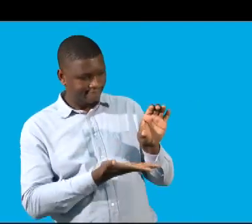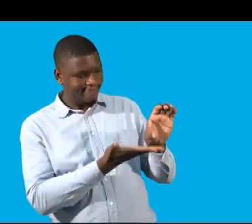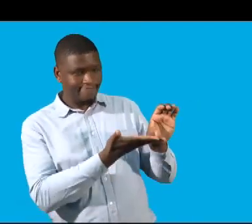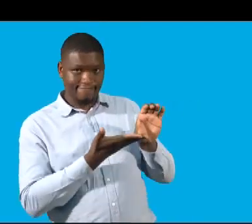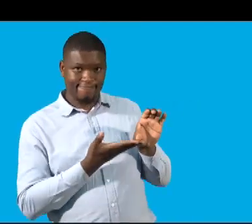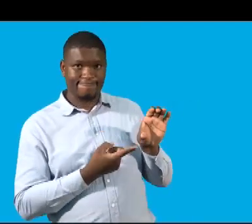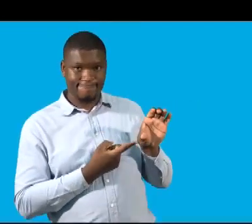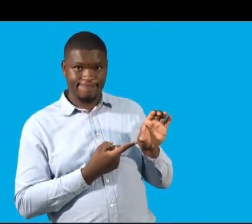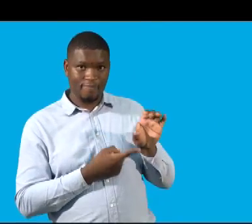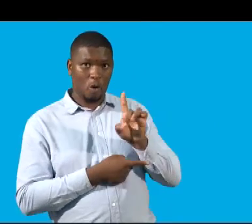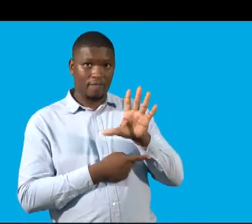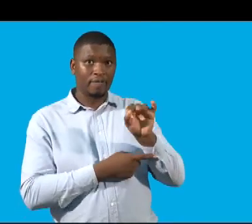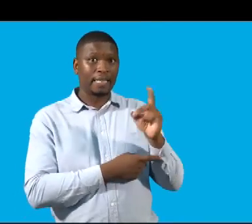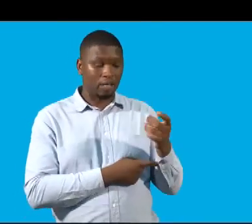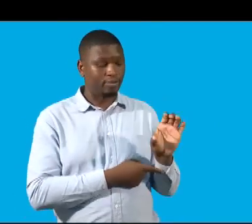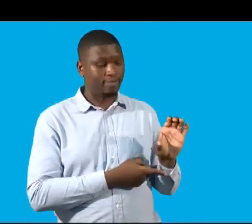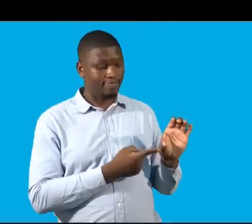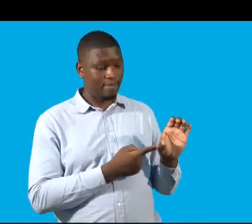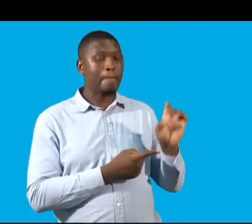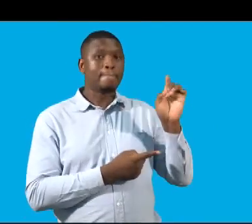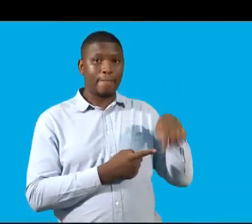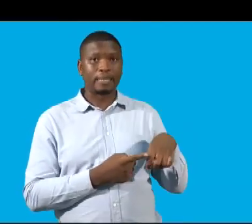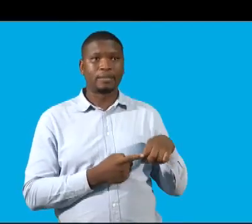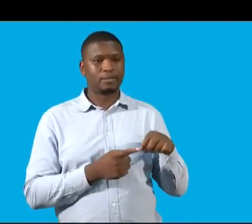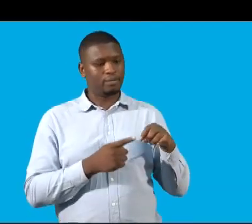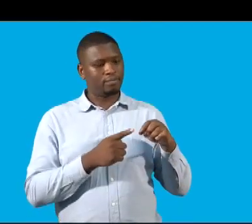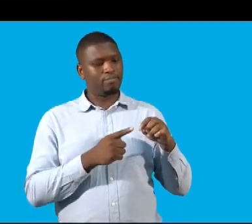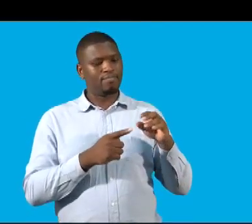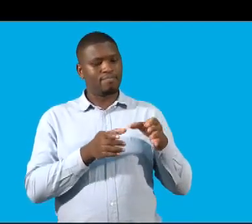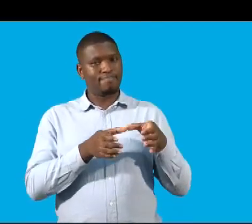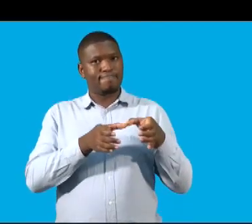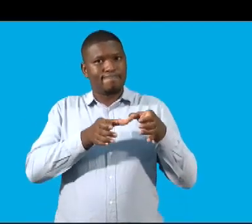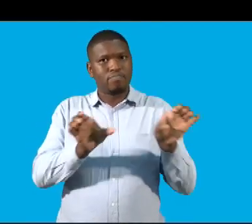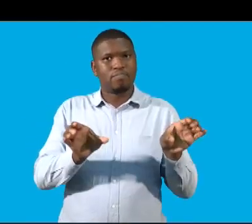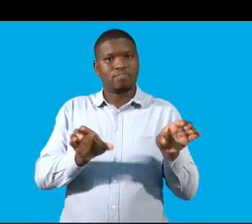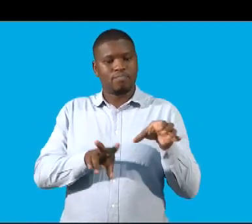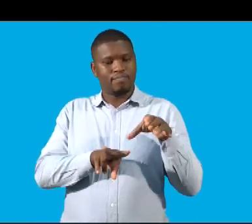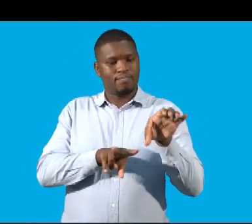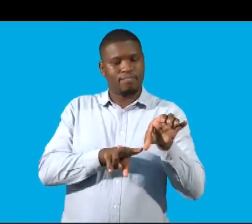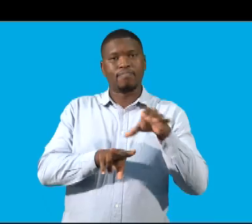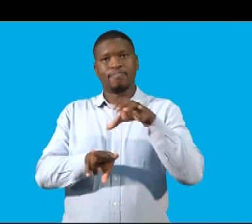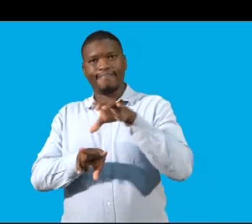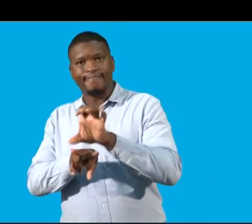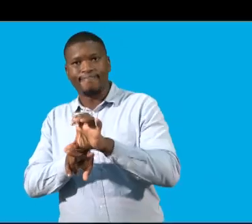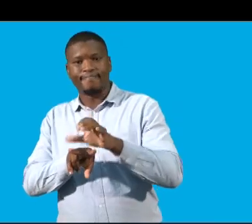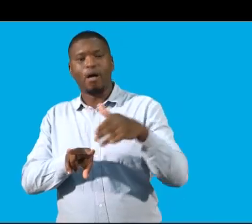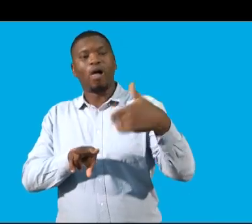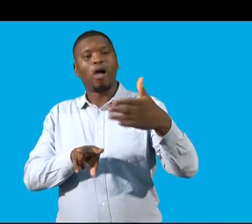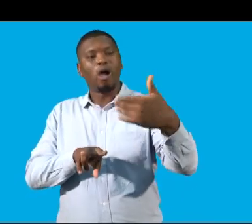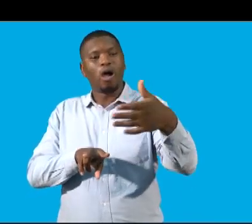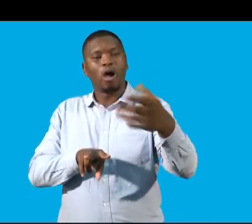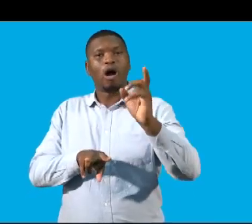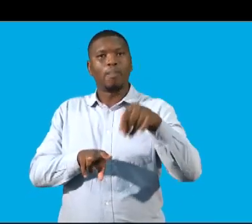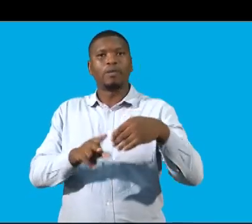150,000 Rand, and this 150,000 Rand needs to be split into two accounts. And in the end, these